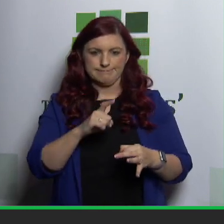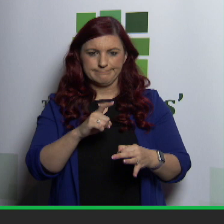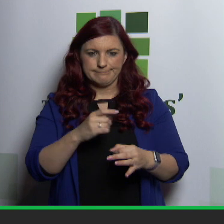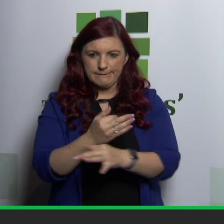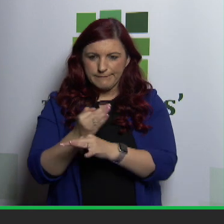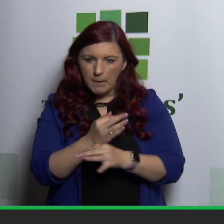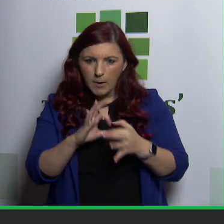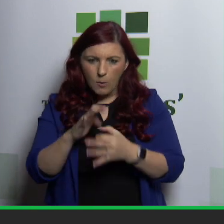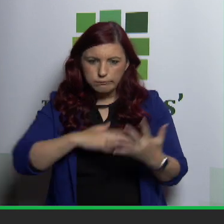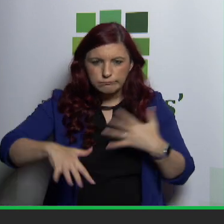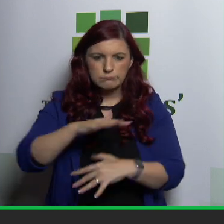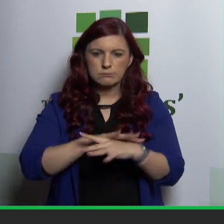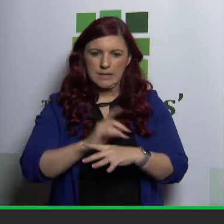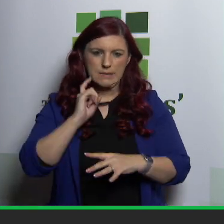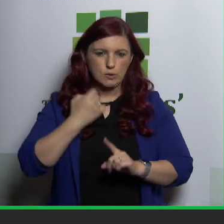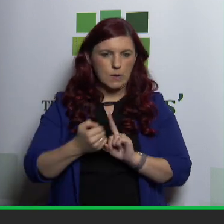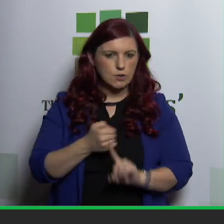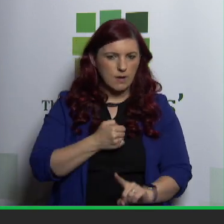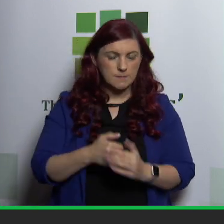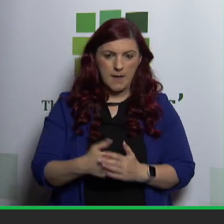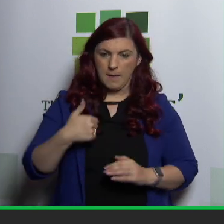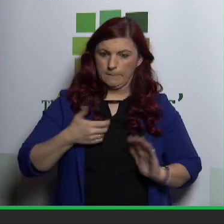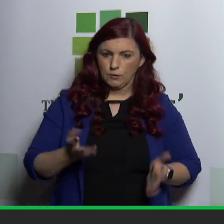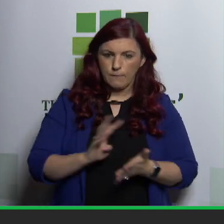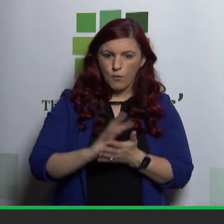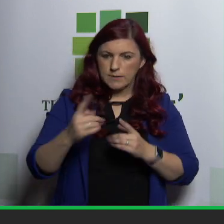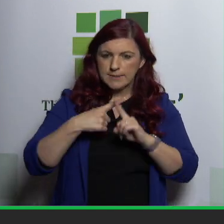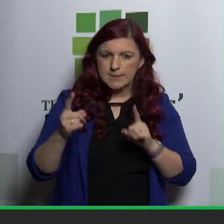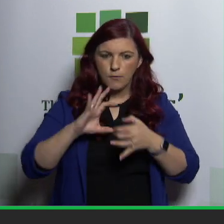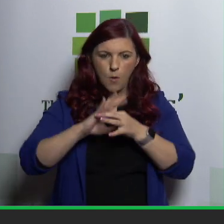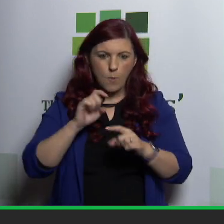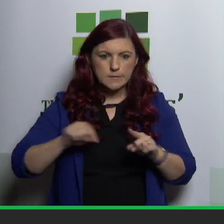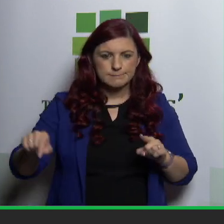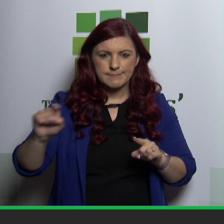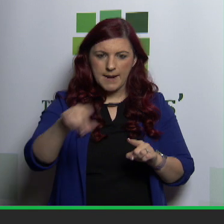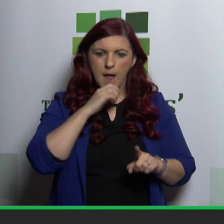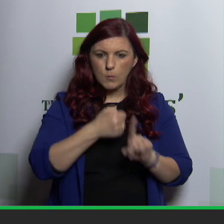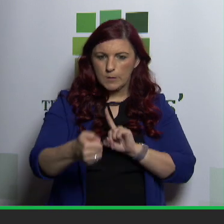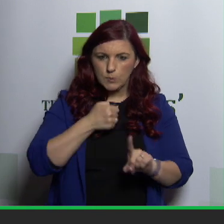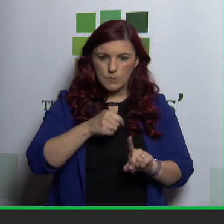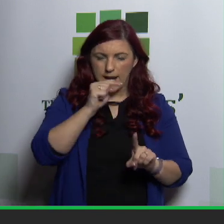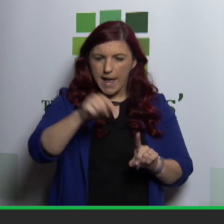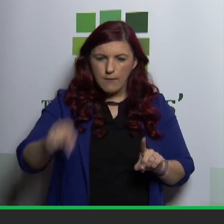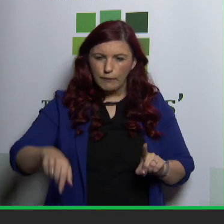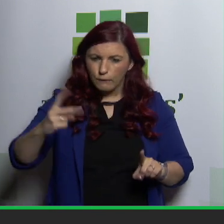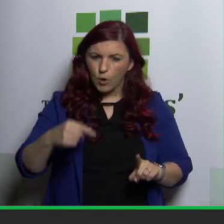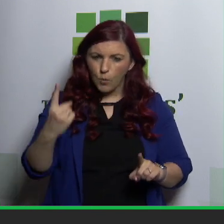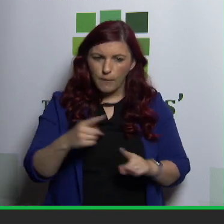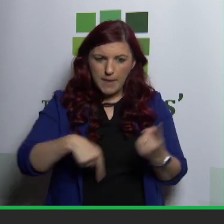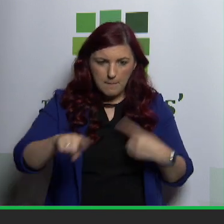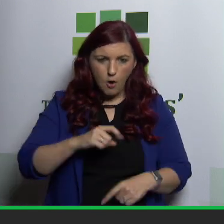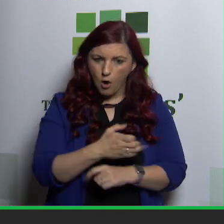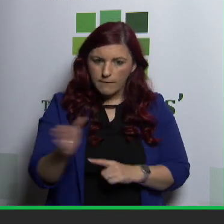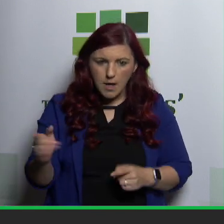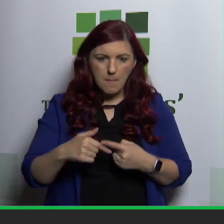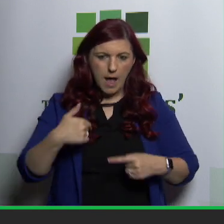And sexual assault. I was in 14 different homes and I was abused in every single one of them. When I was